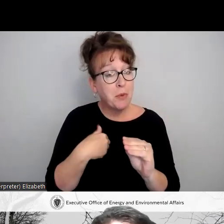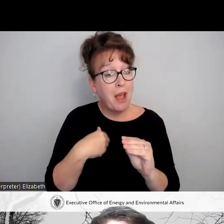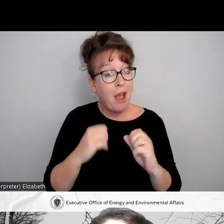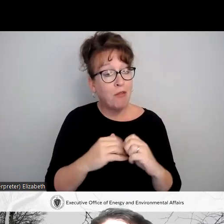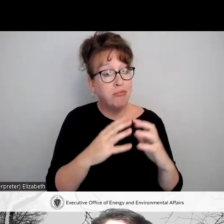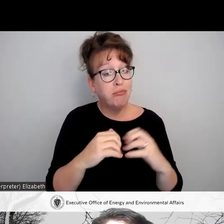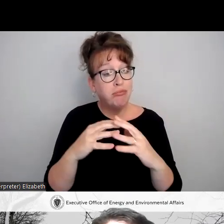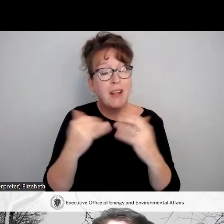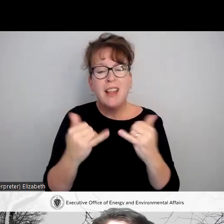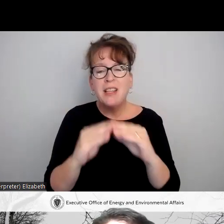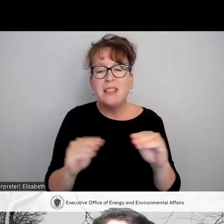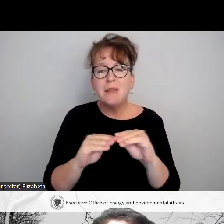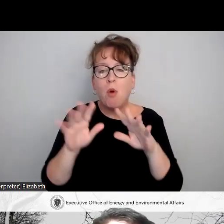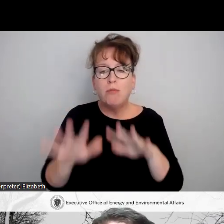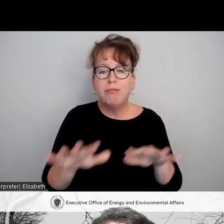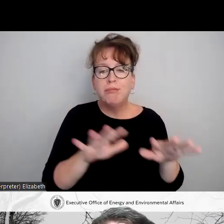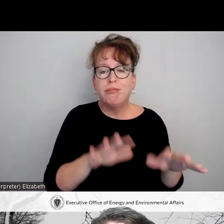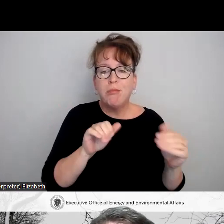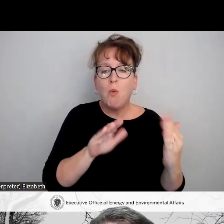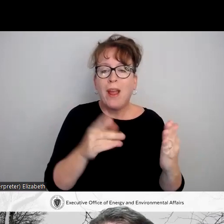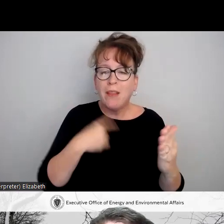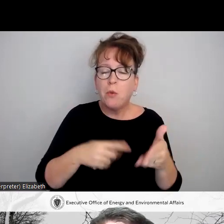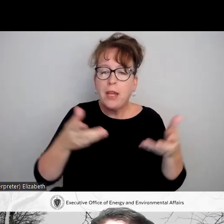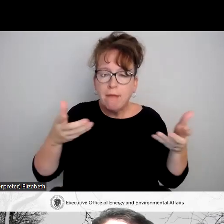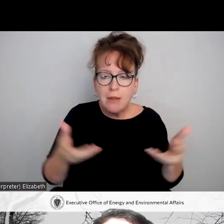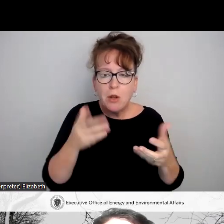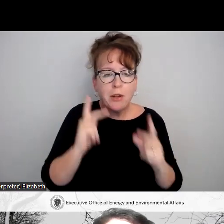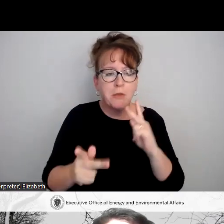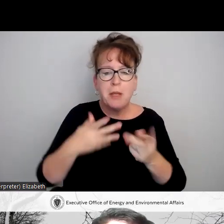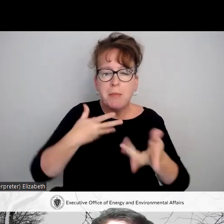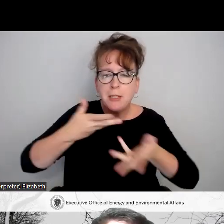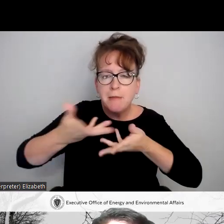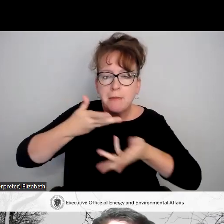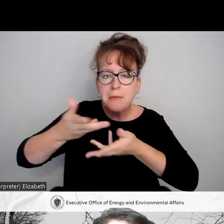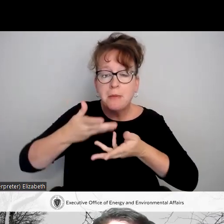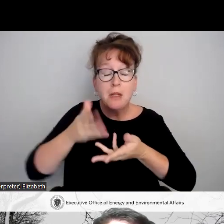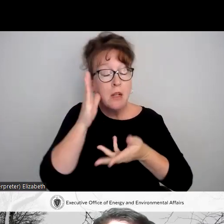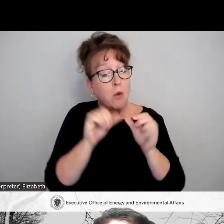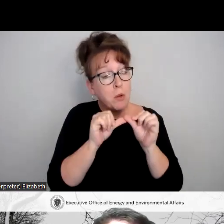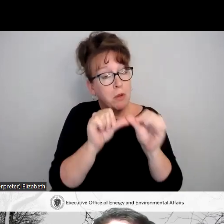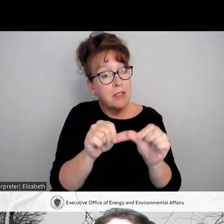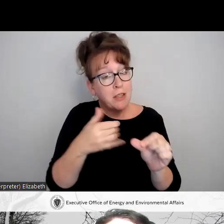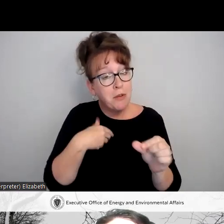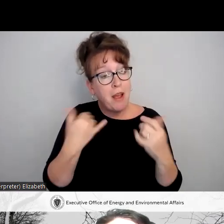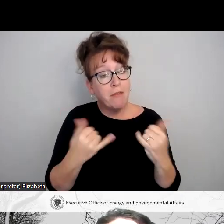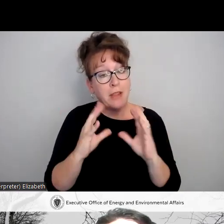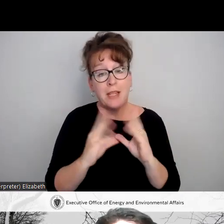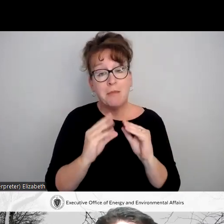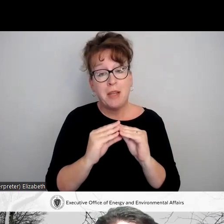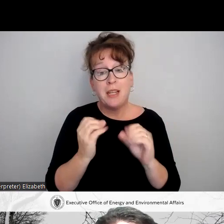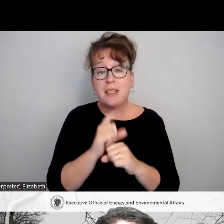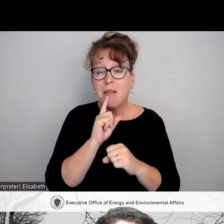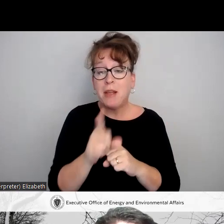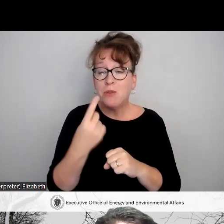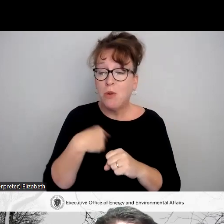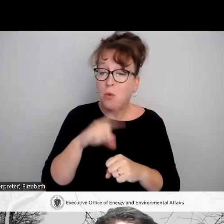informal ways that we encourage dialogue. We will continue to have these and make sure that we are ensuring